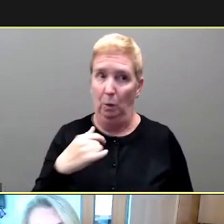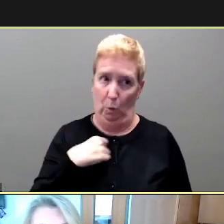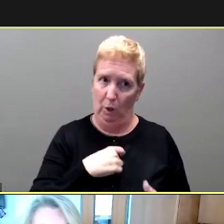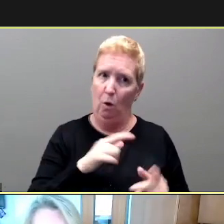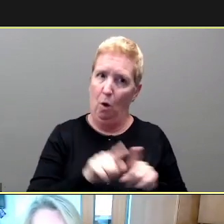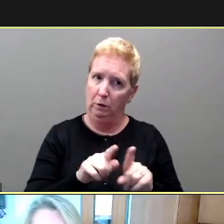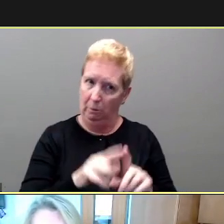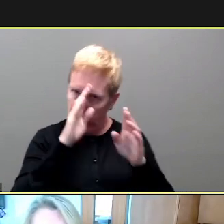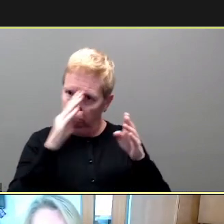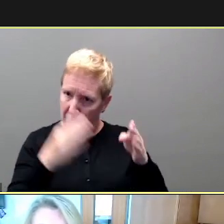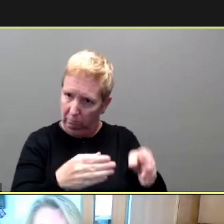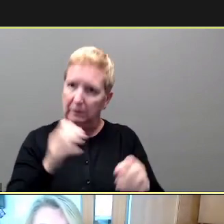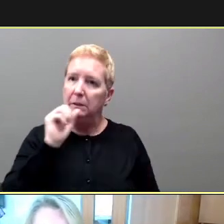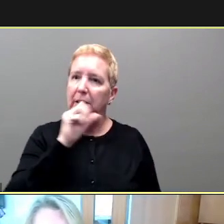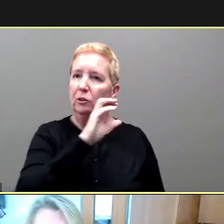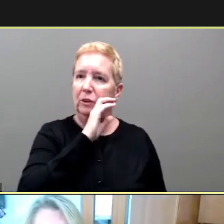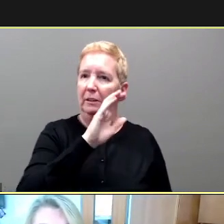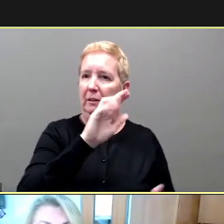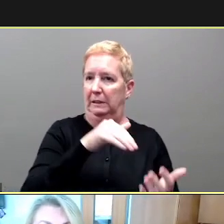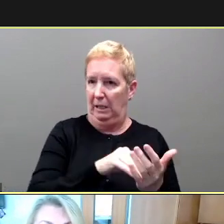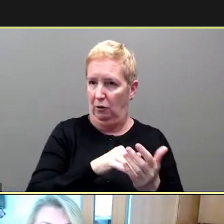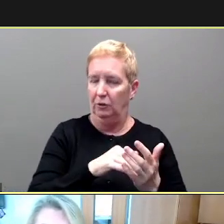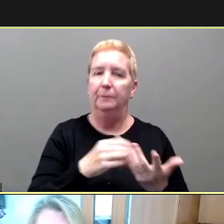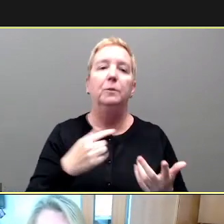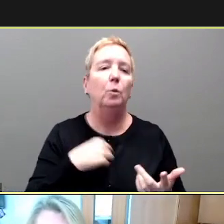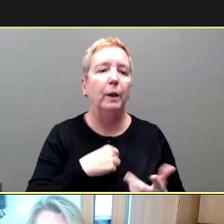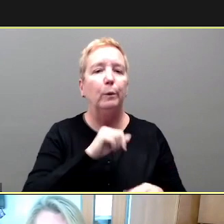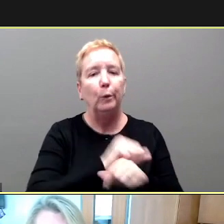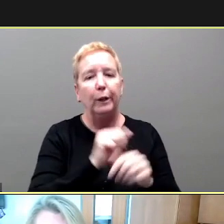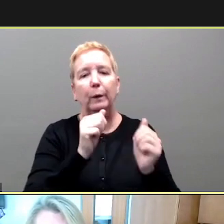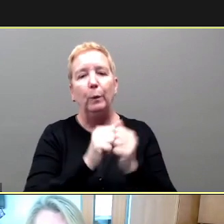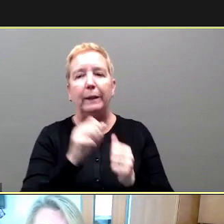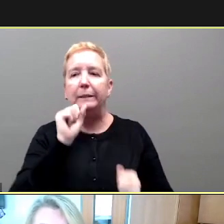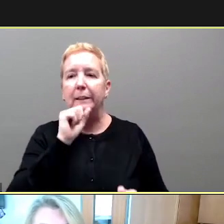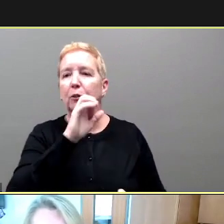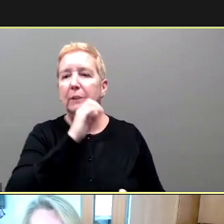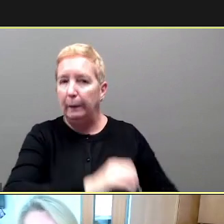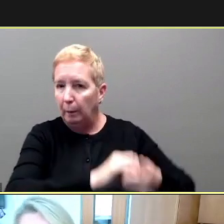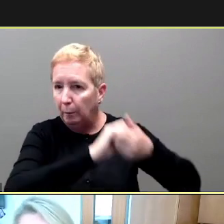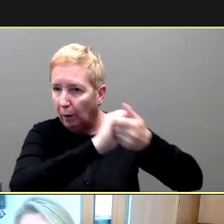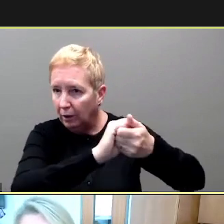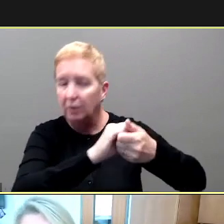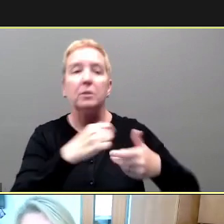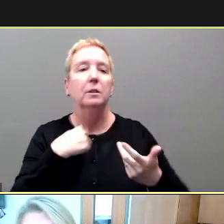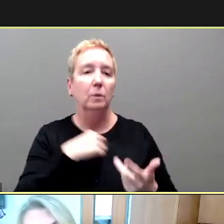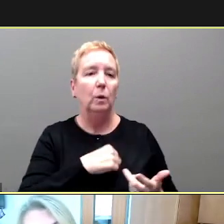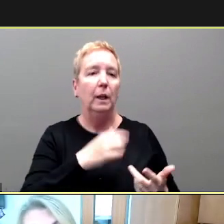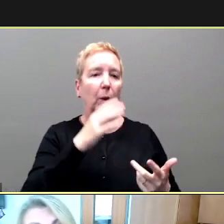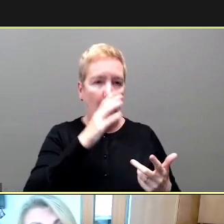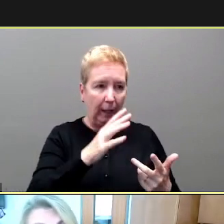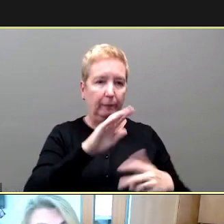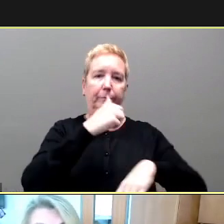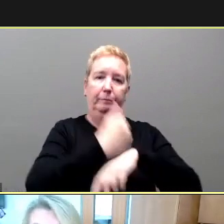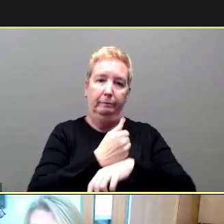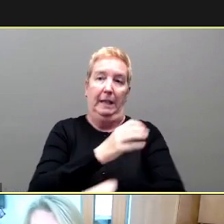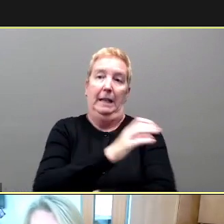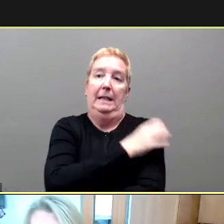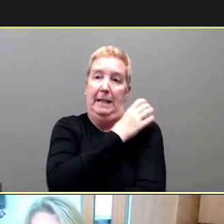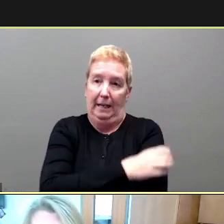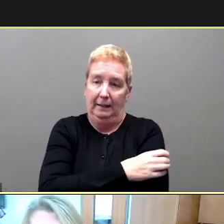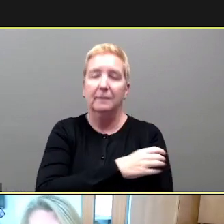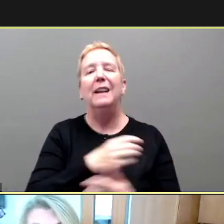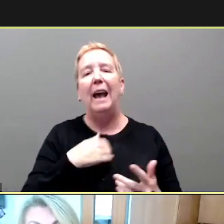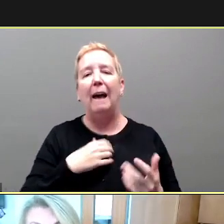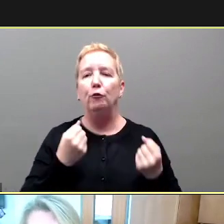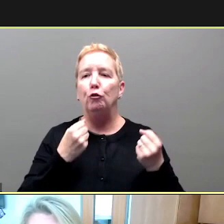simultaneously, and so we are working with our senior center partners, and we are going to get clinics scheduled, drive-through